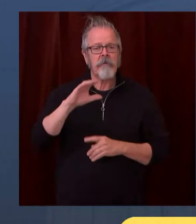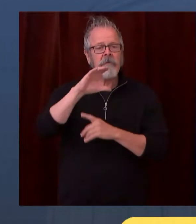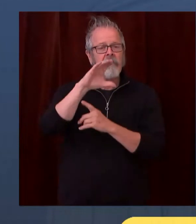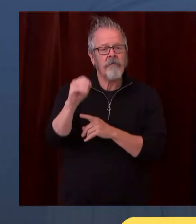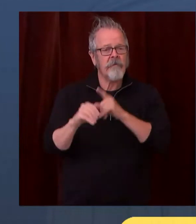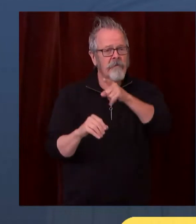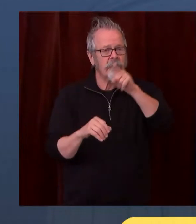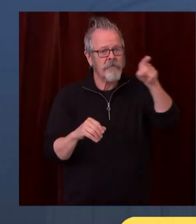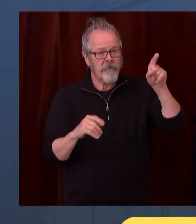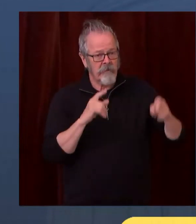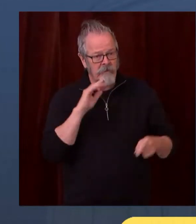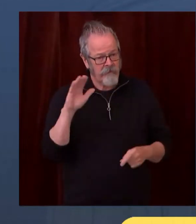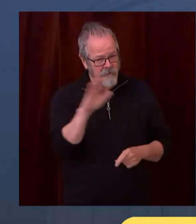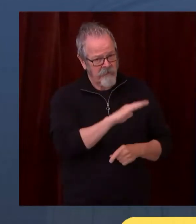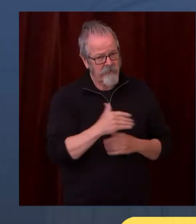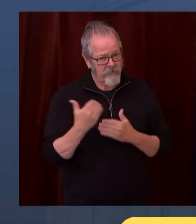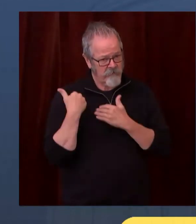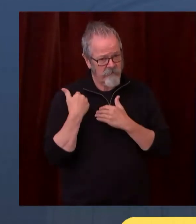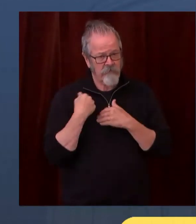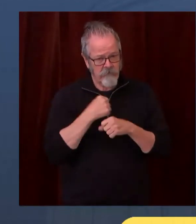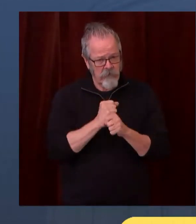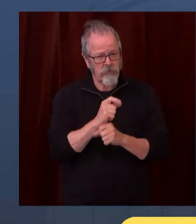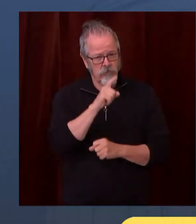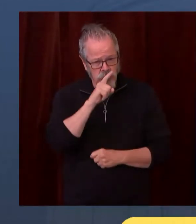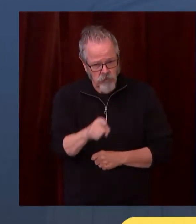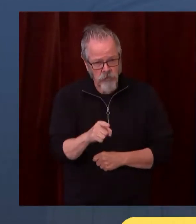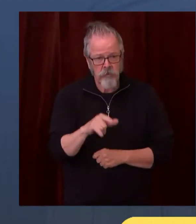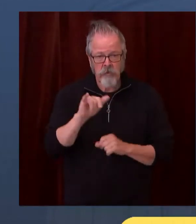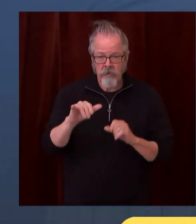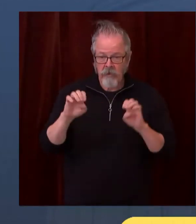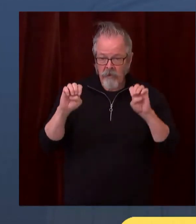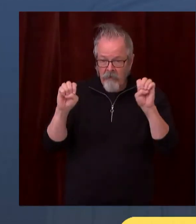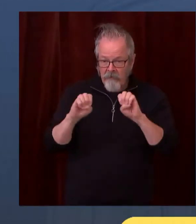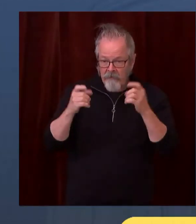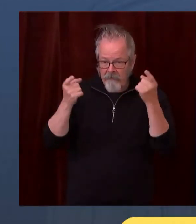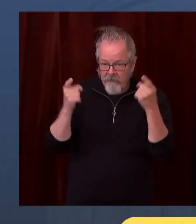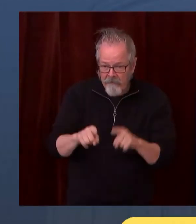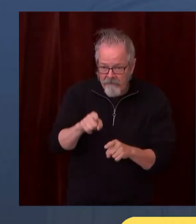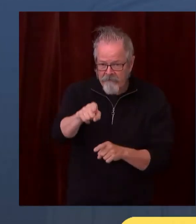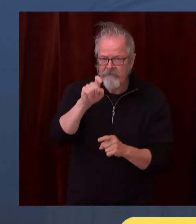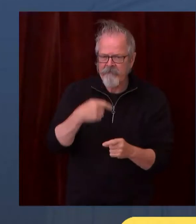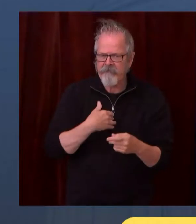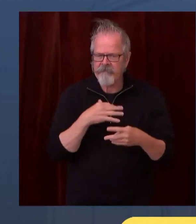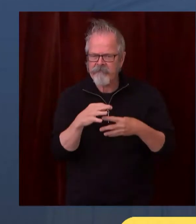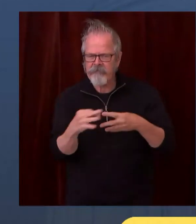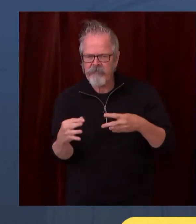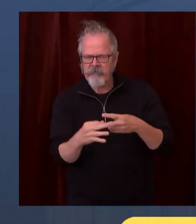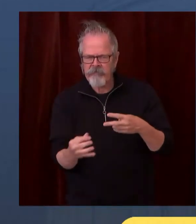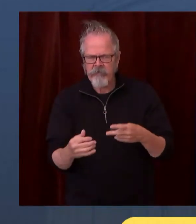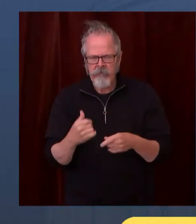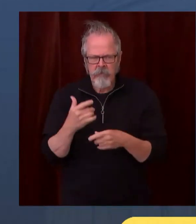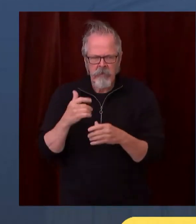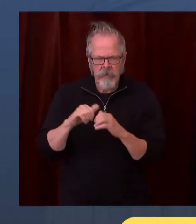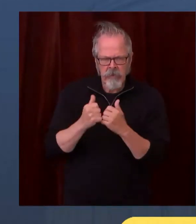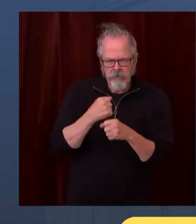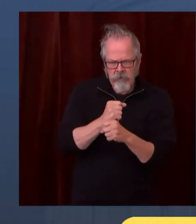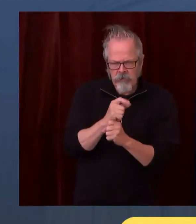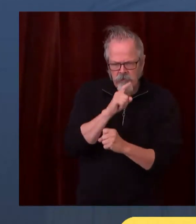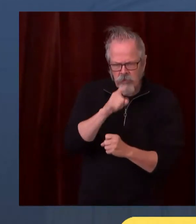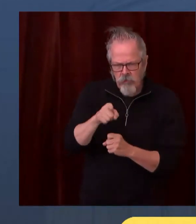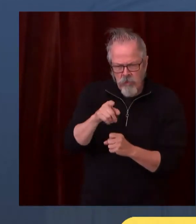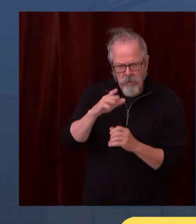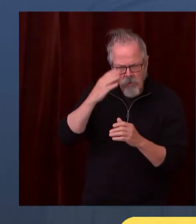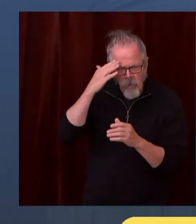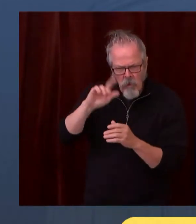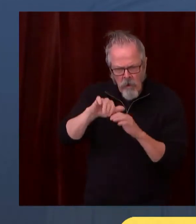can call for emergency services, among other requirements. Now, this is an essential industry. It's been one of the most